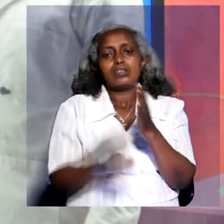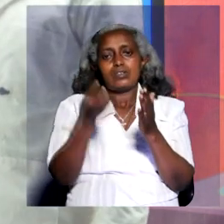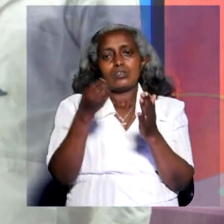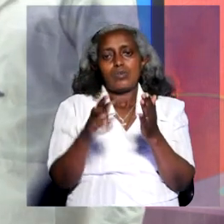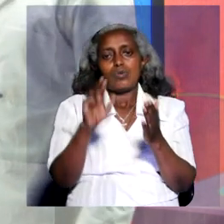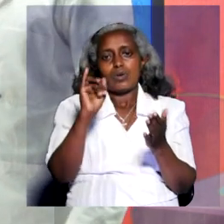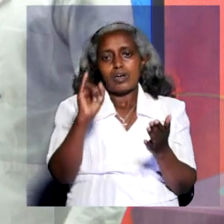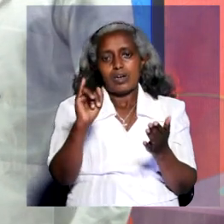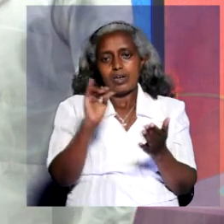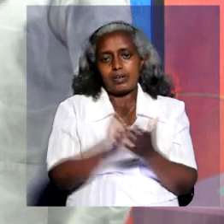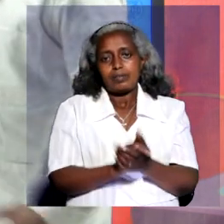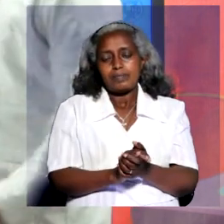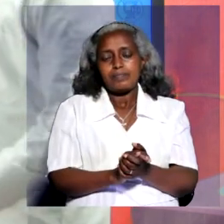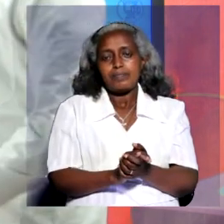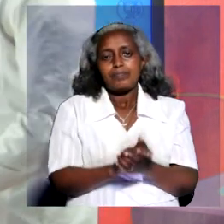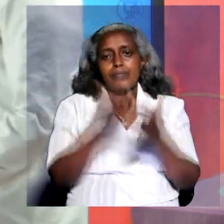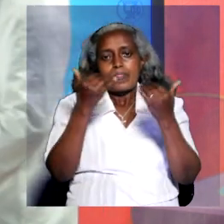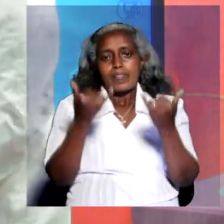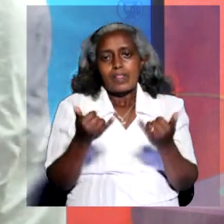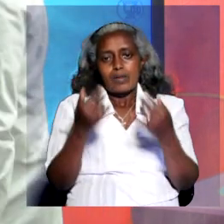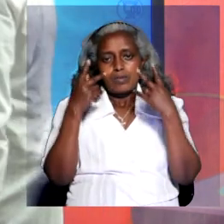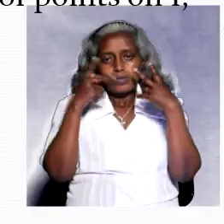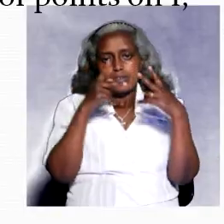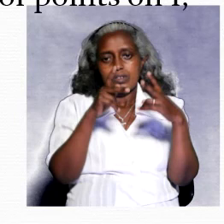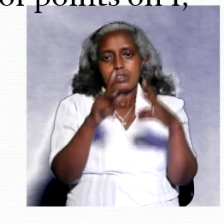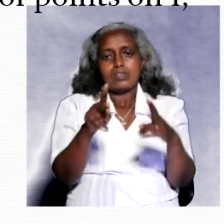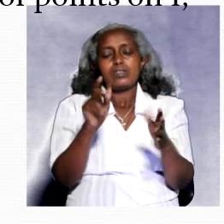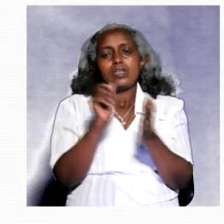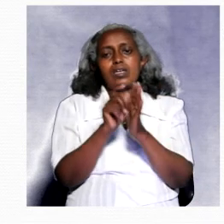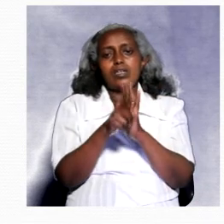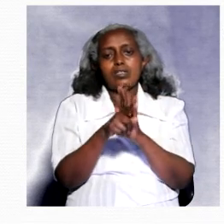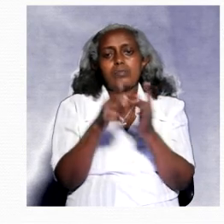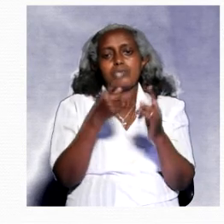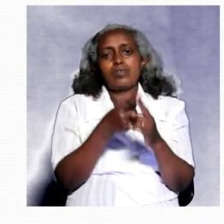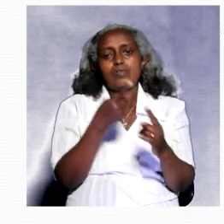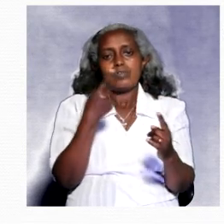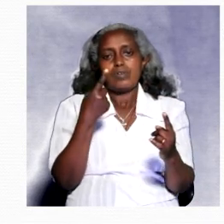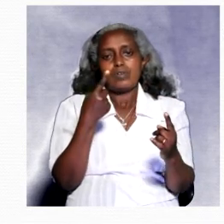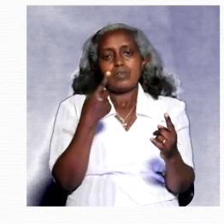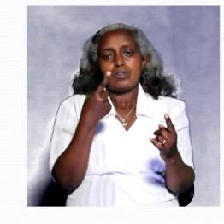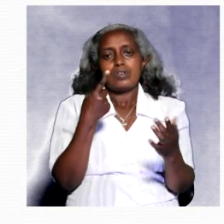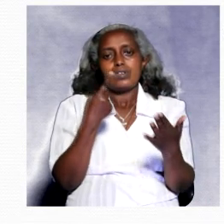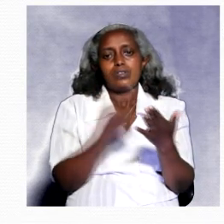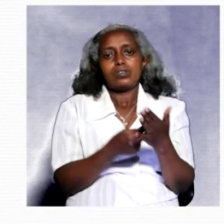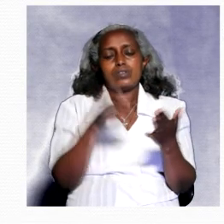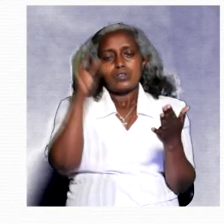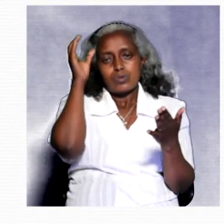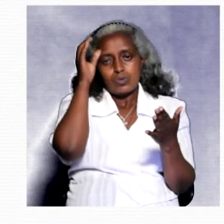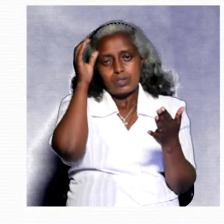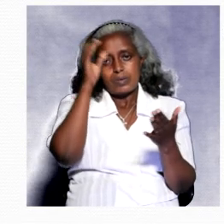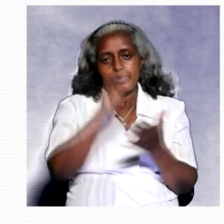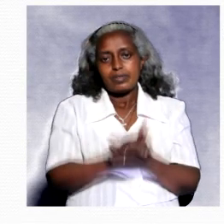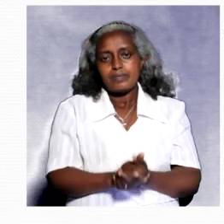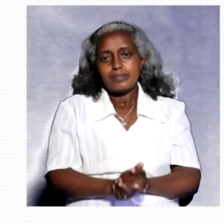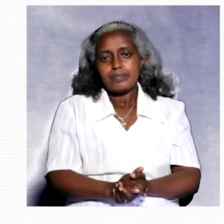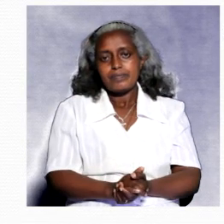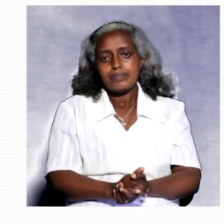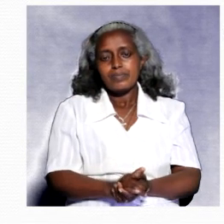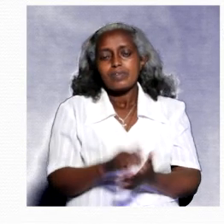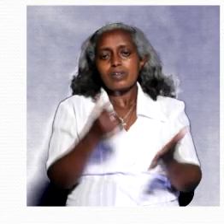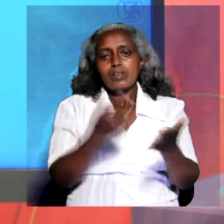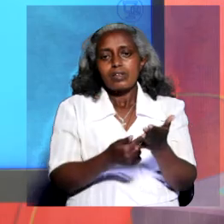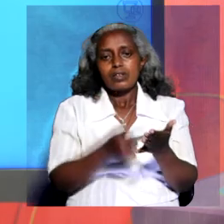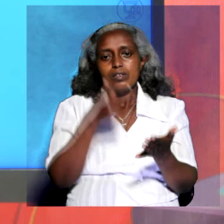on I. Now let's see example for this concept.